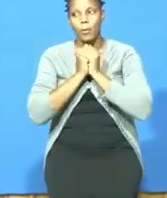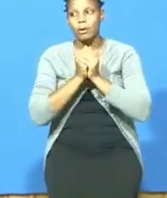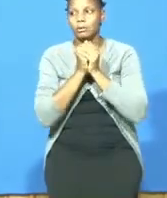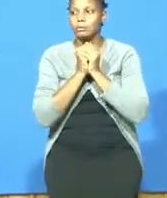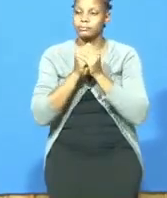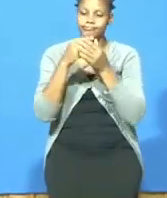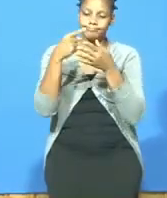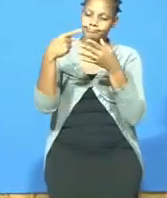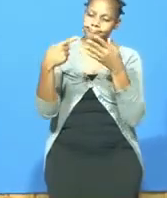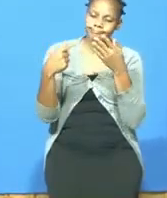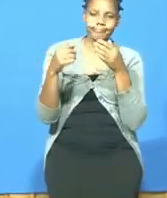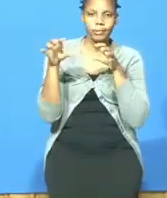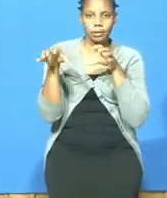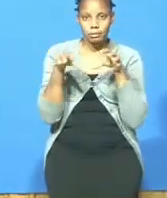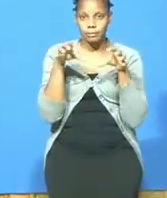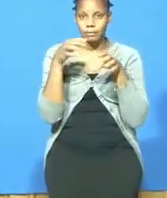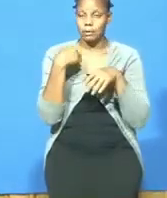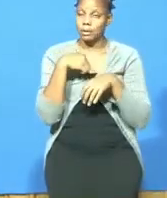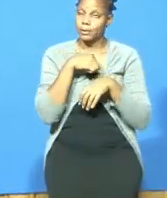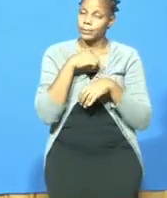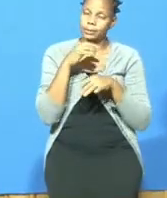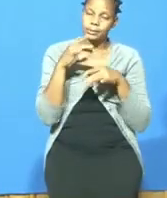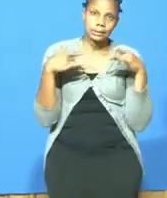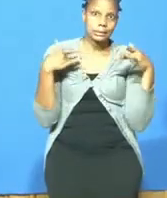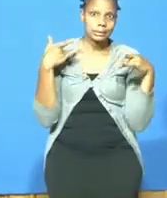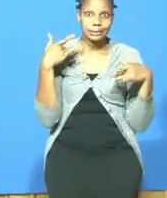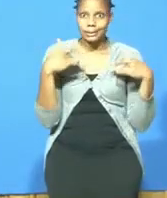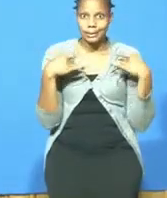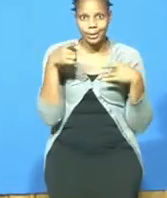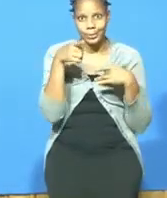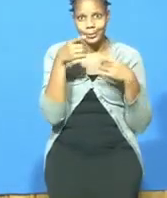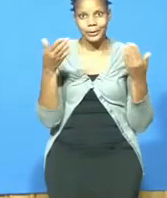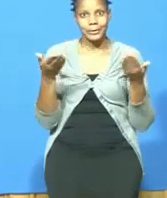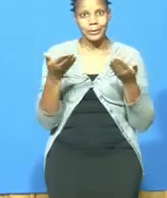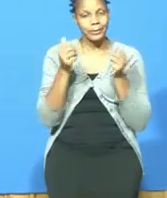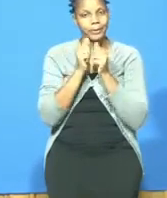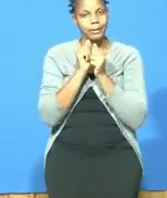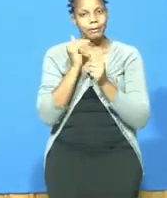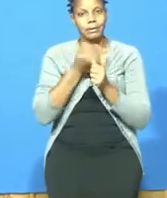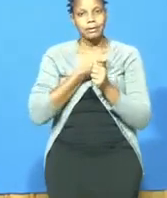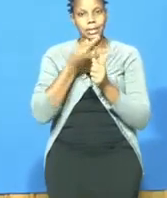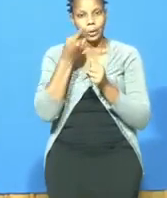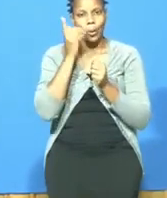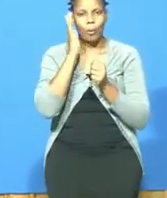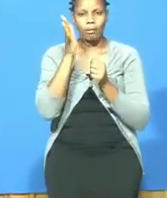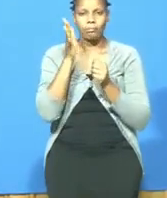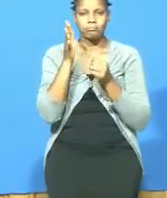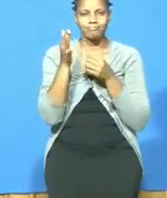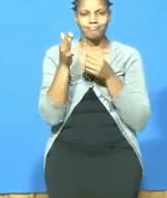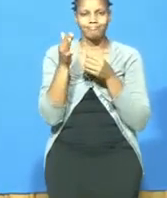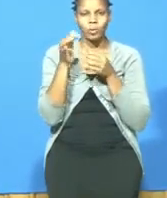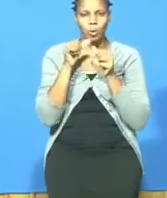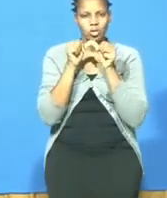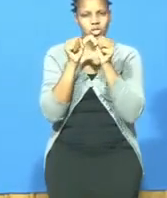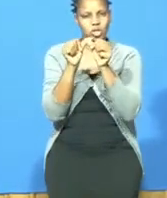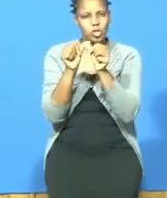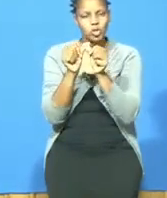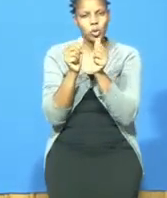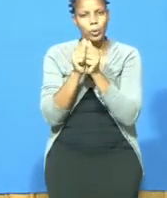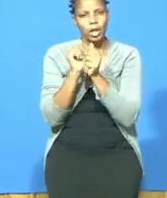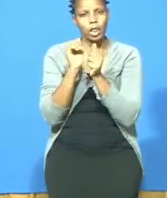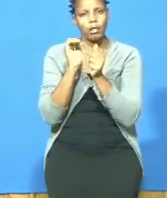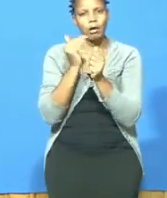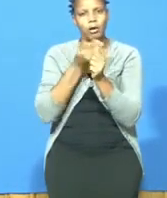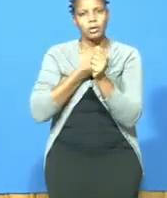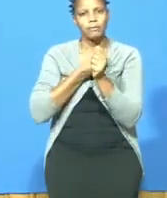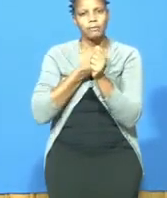all of these activities. And we are so delighted that you are here with us and you will stay with us for the duration